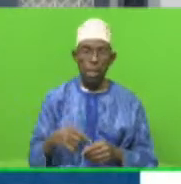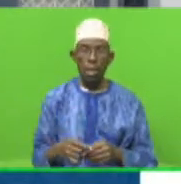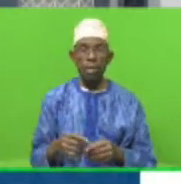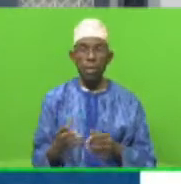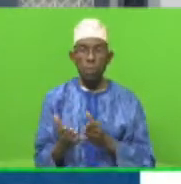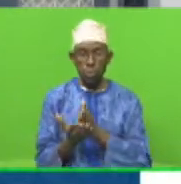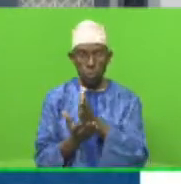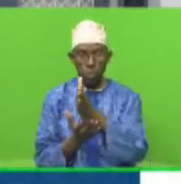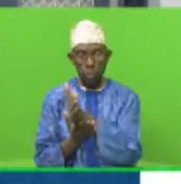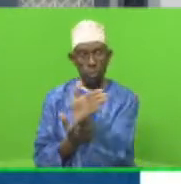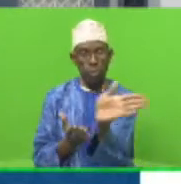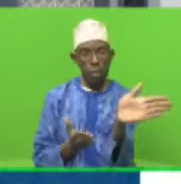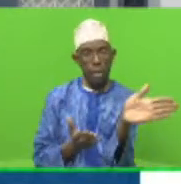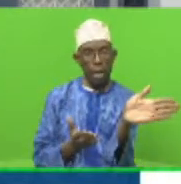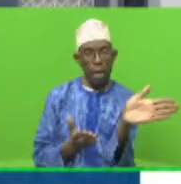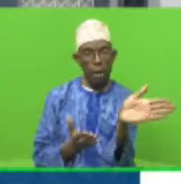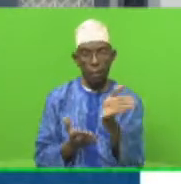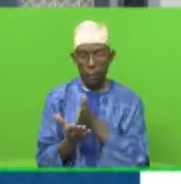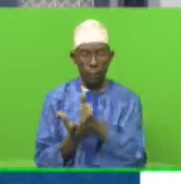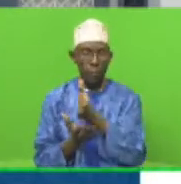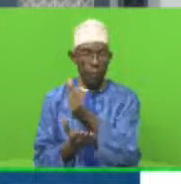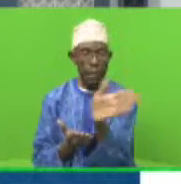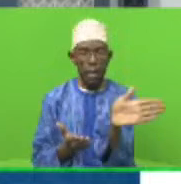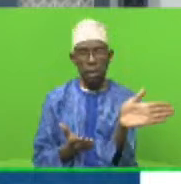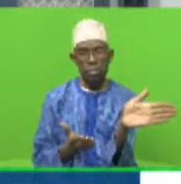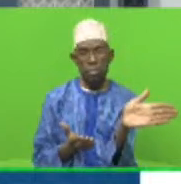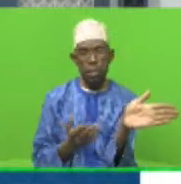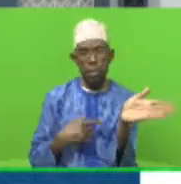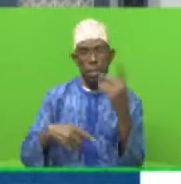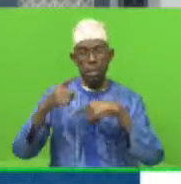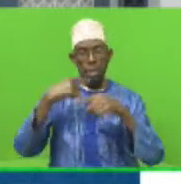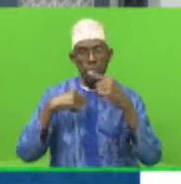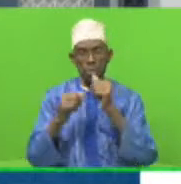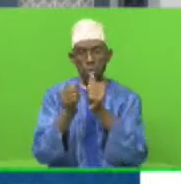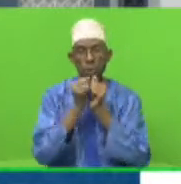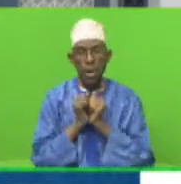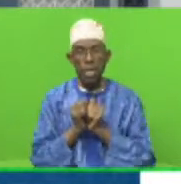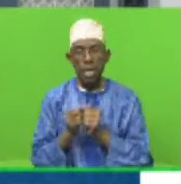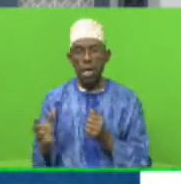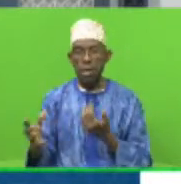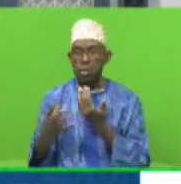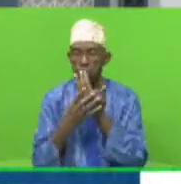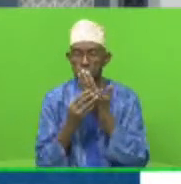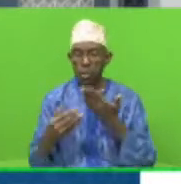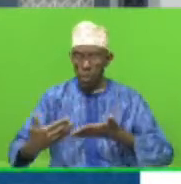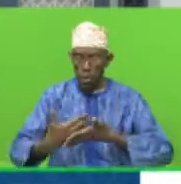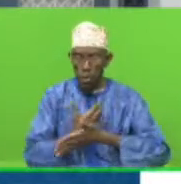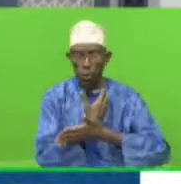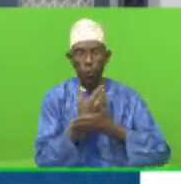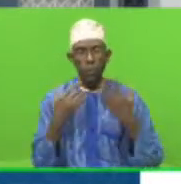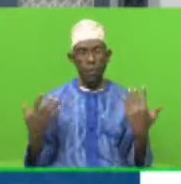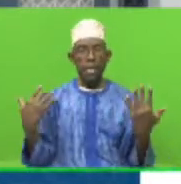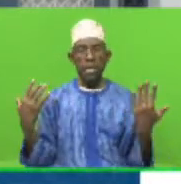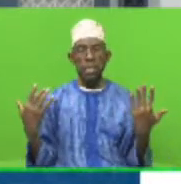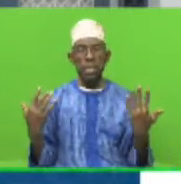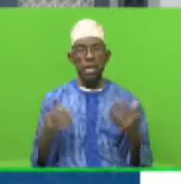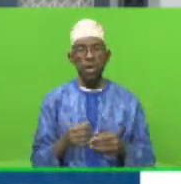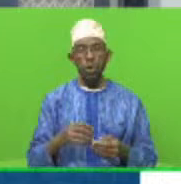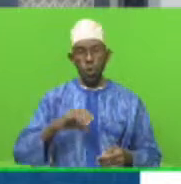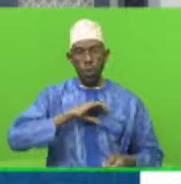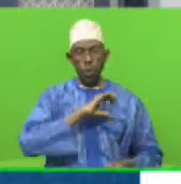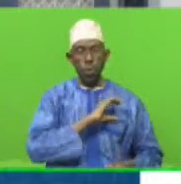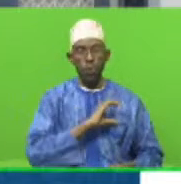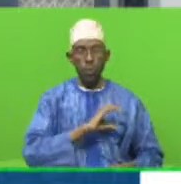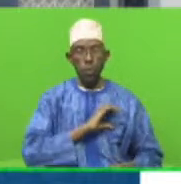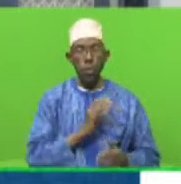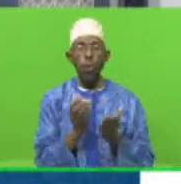bid'ah. People of bid'ah, you know, you come up with an innovation. You come up with your own ways